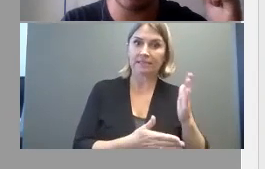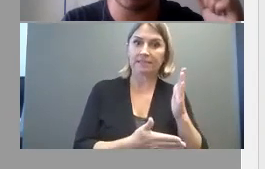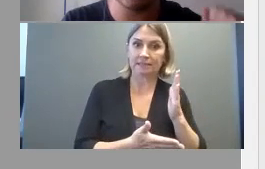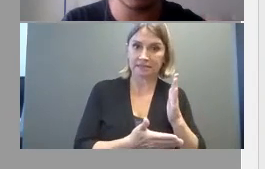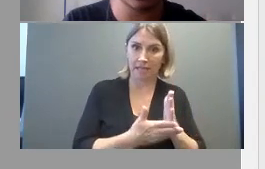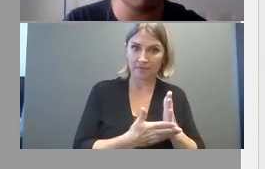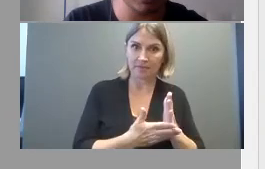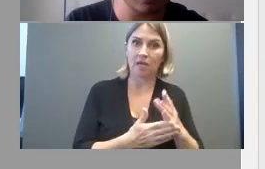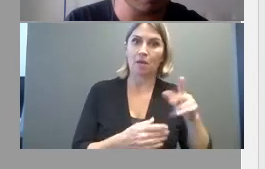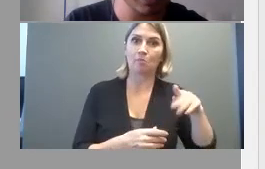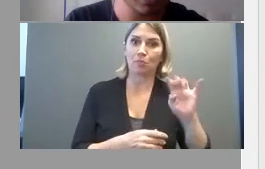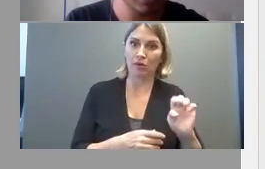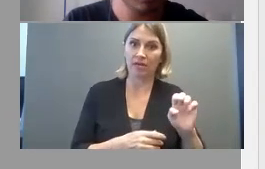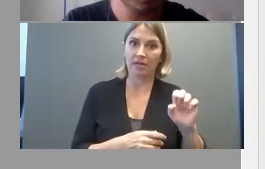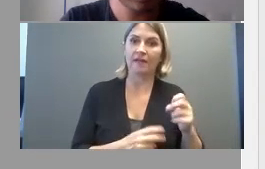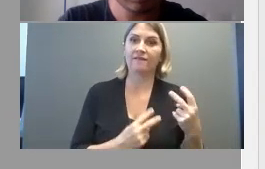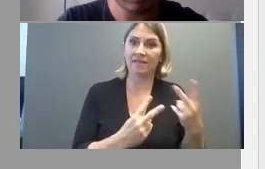pre-visit number and post-visit number become